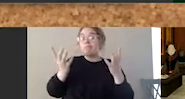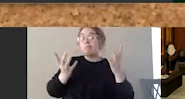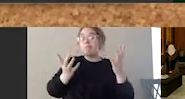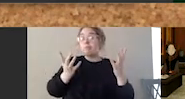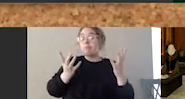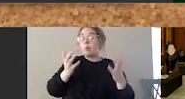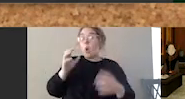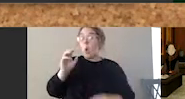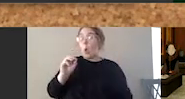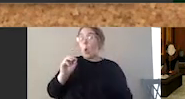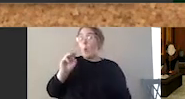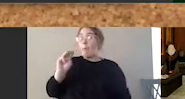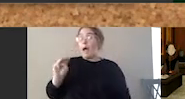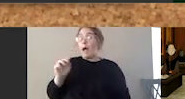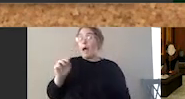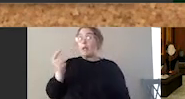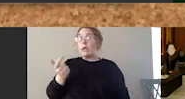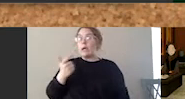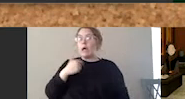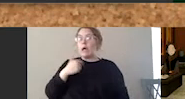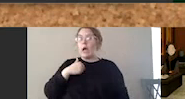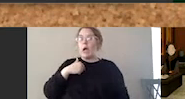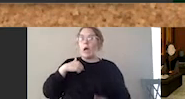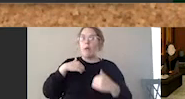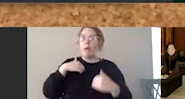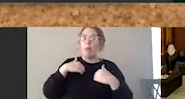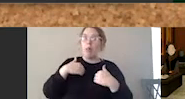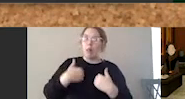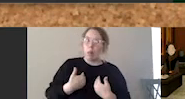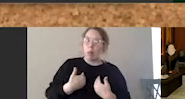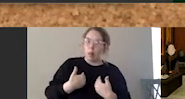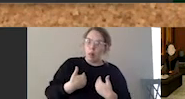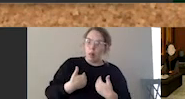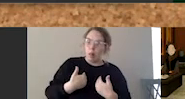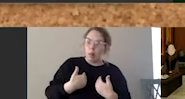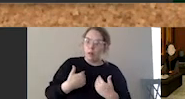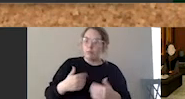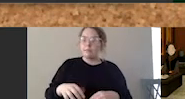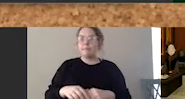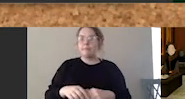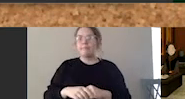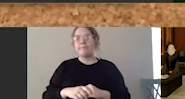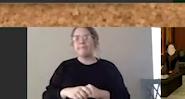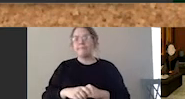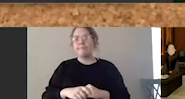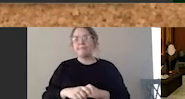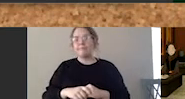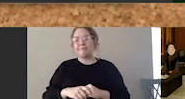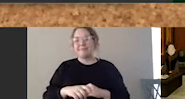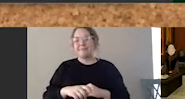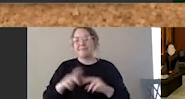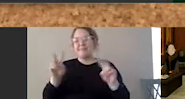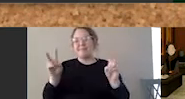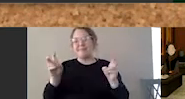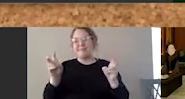OMG, I'm tired. Let's use a little bit of lead speak there.